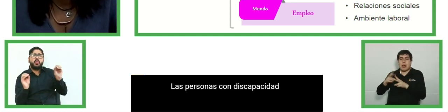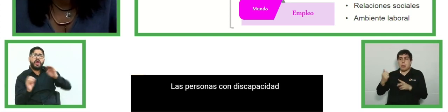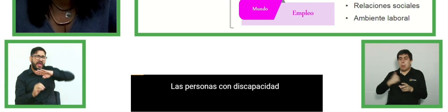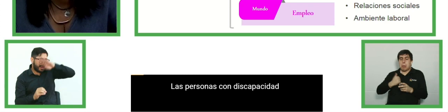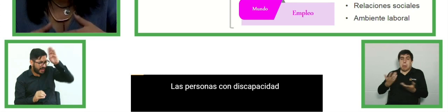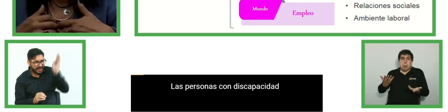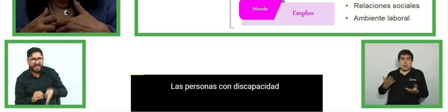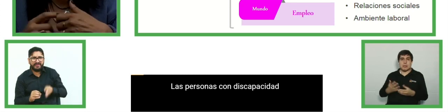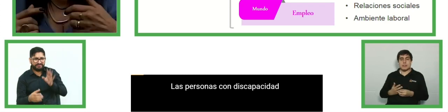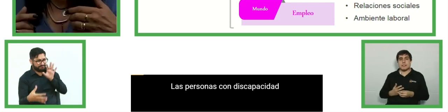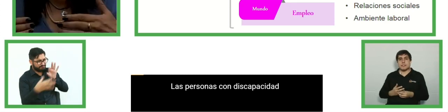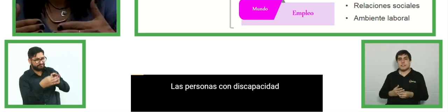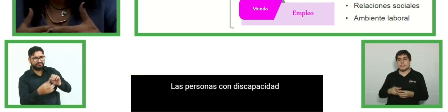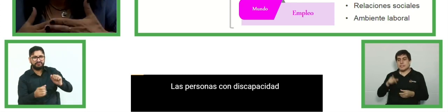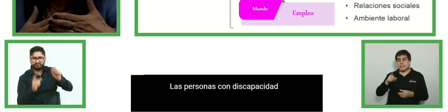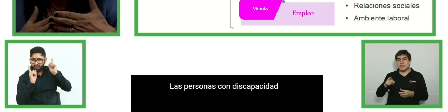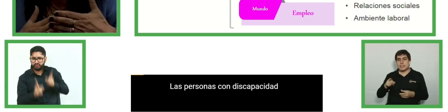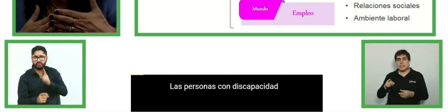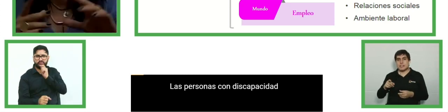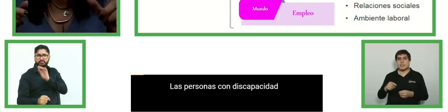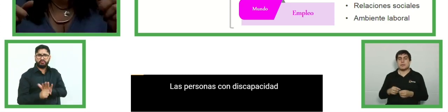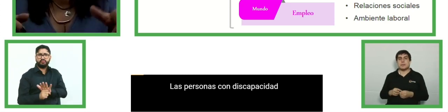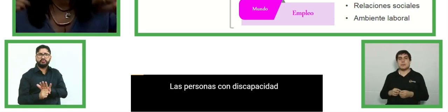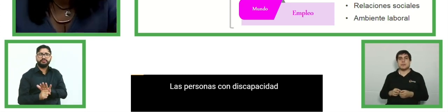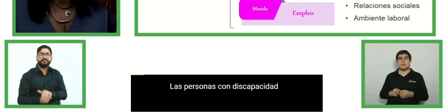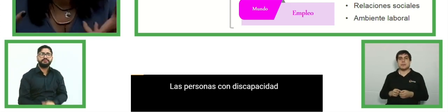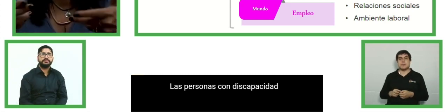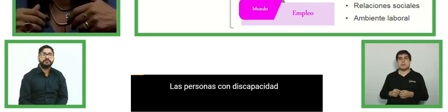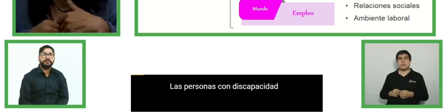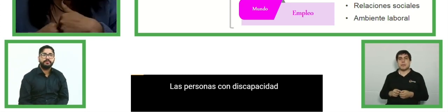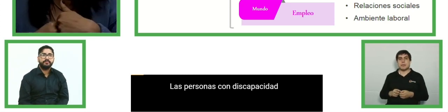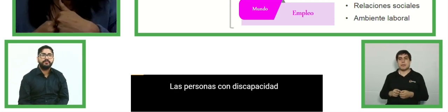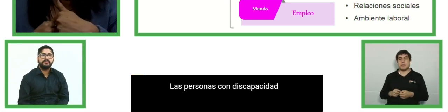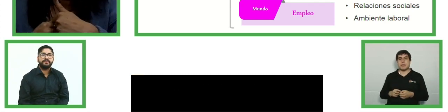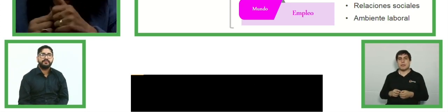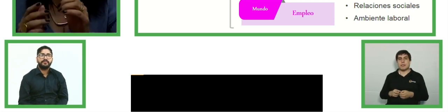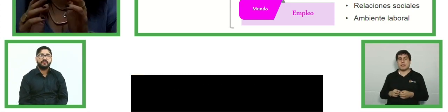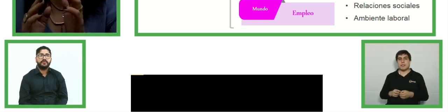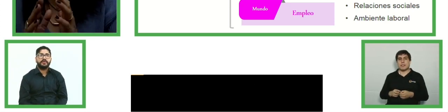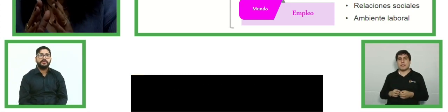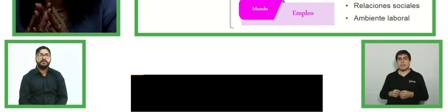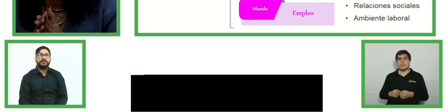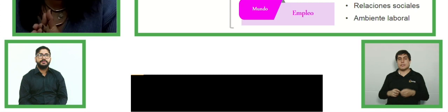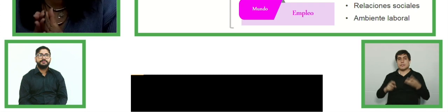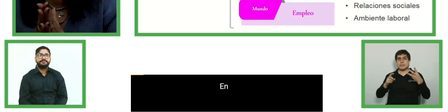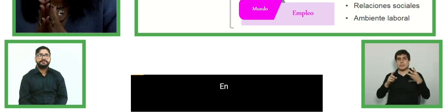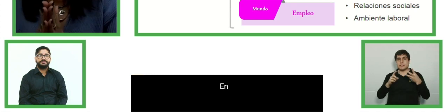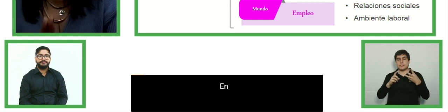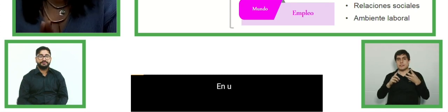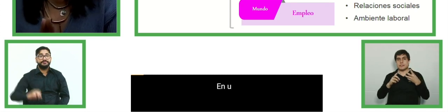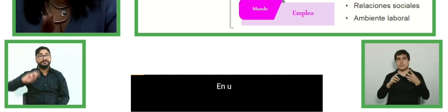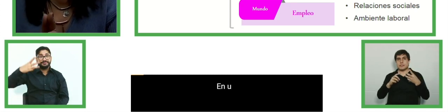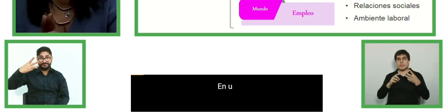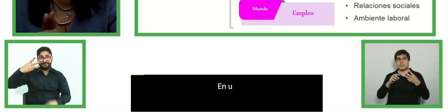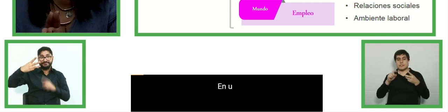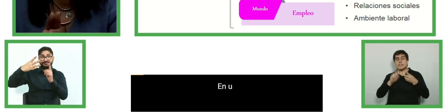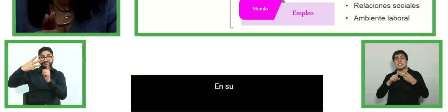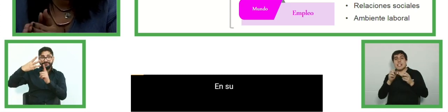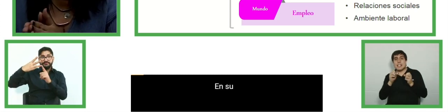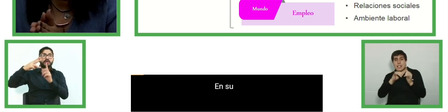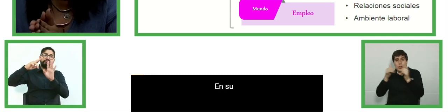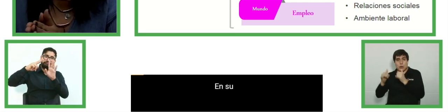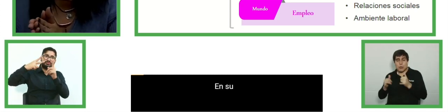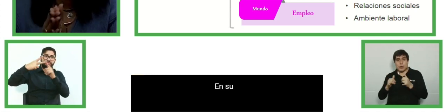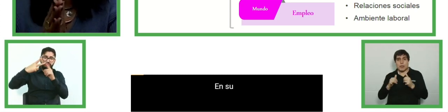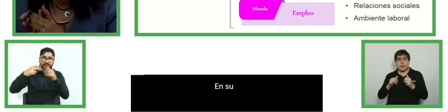interference or deficit, both from the educational focus. As an educational video game, it offers the